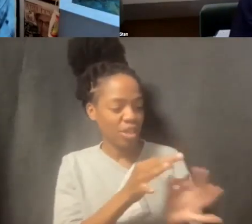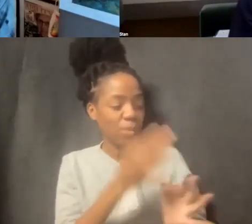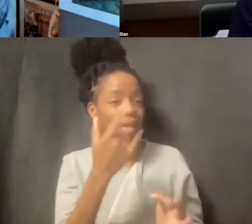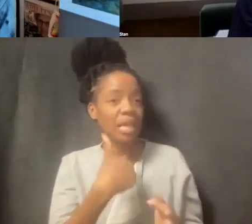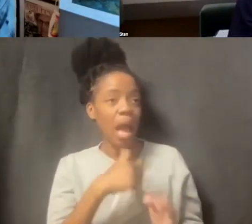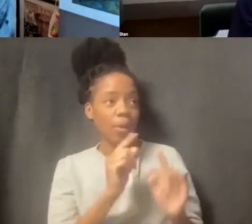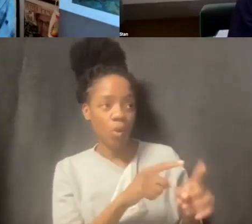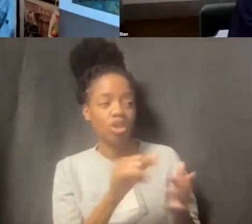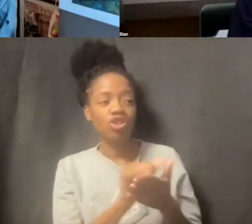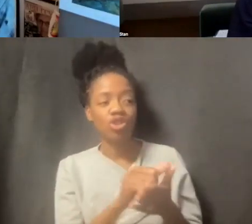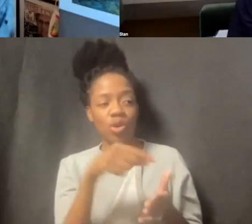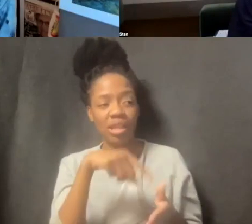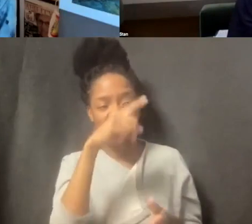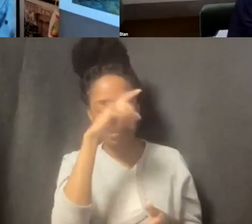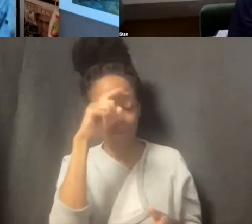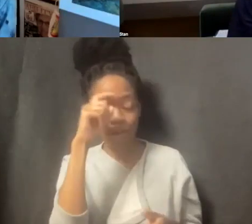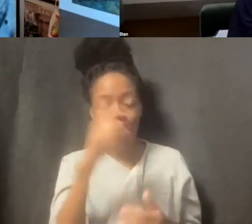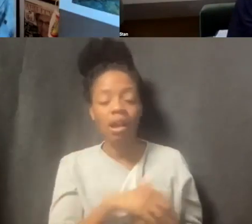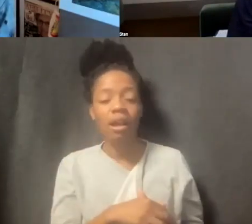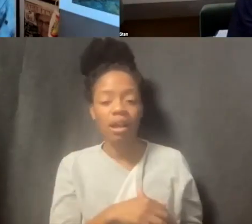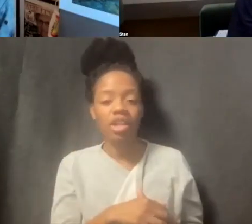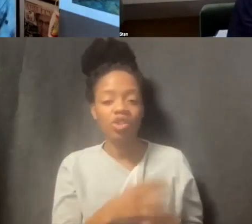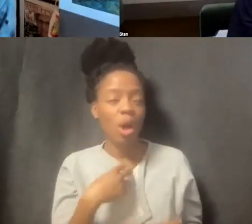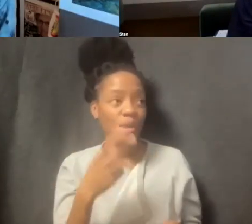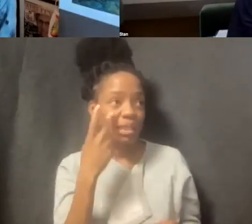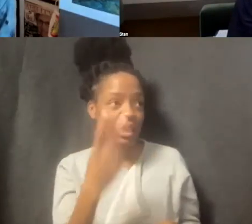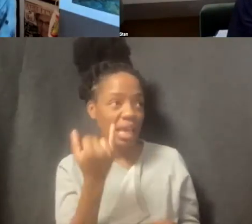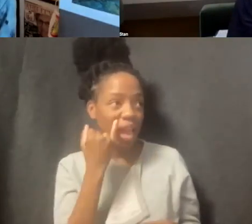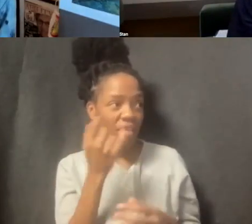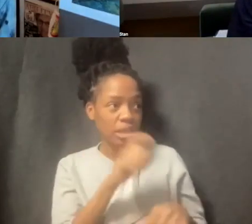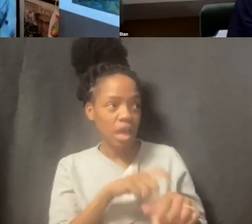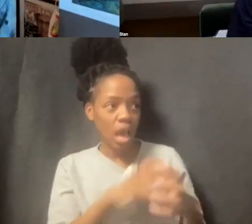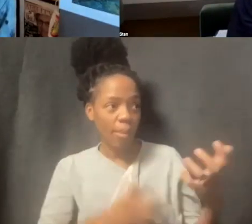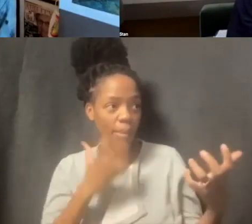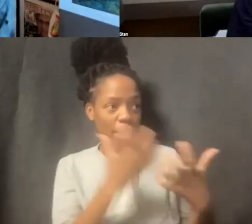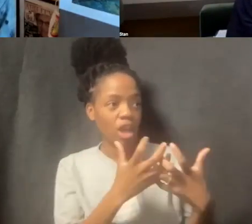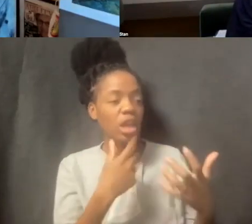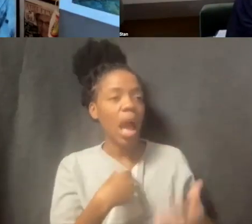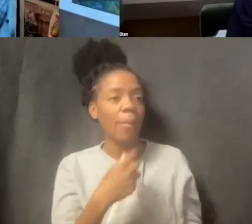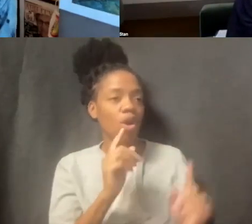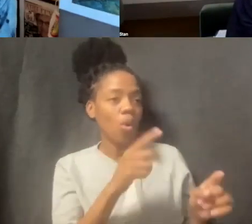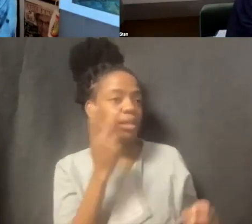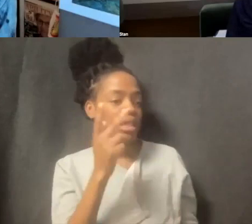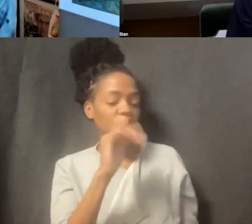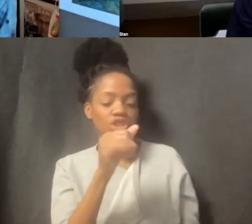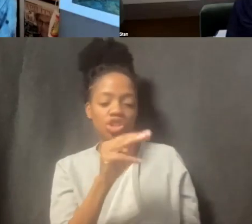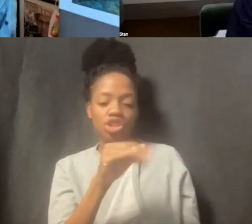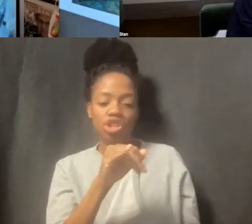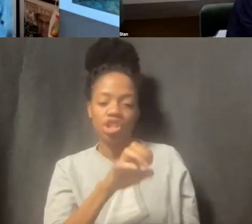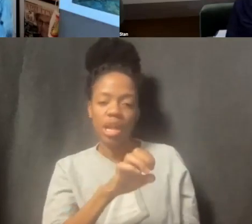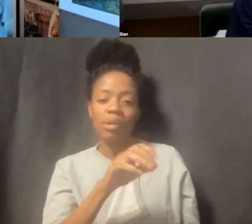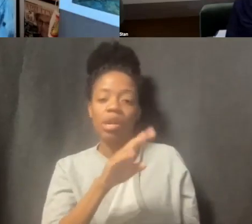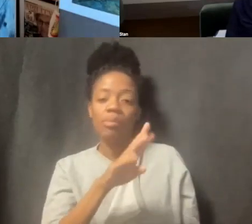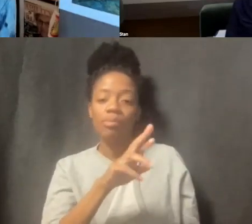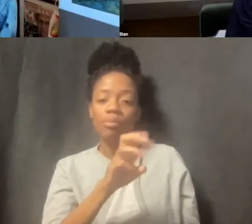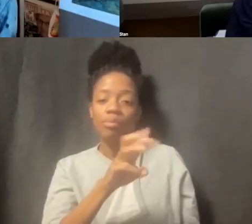this summer, too. So I'm going to see if it's during the same time and all that. I'm seeing Jamie Brewer, who's on Broadway. Oh, cool. So if